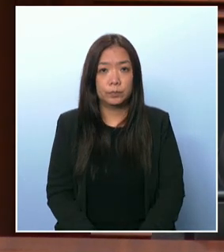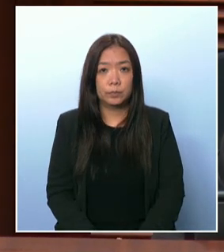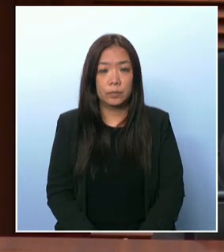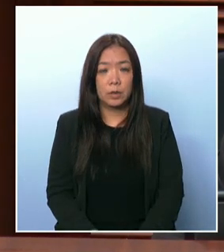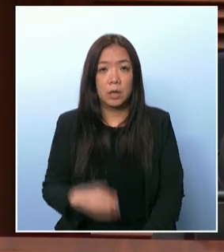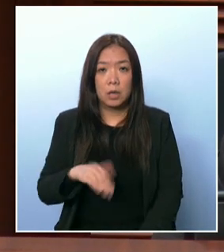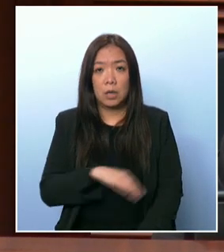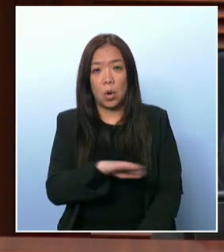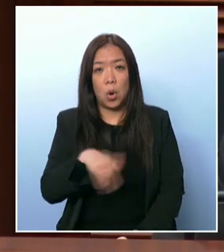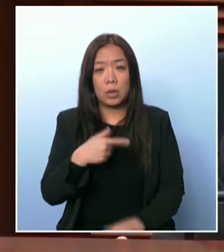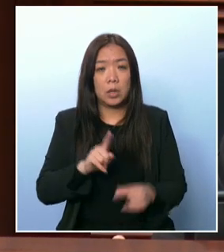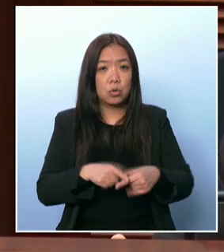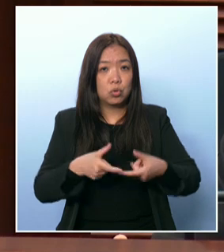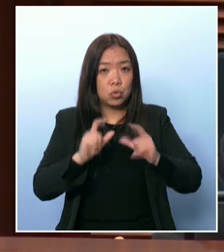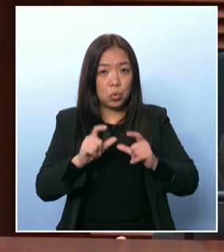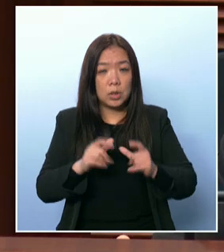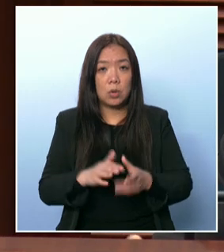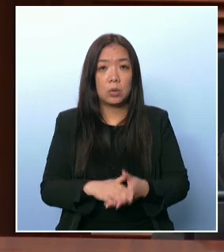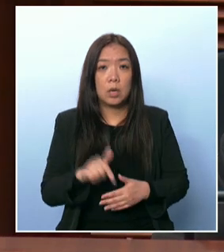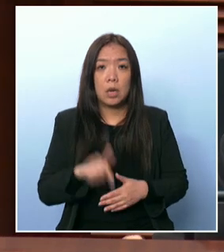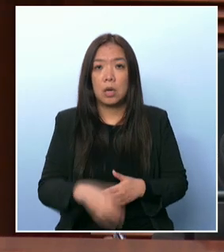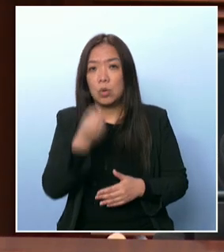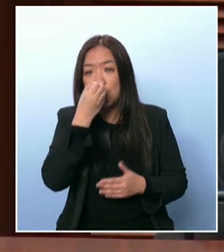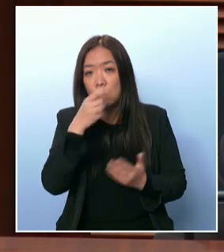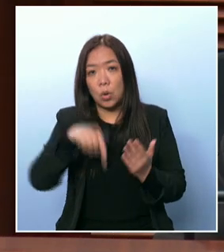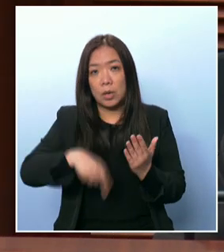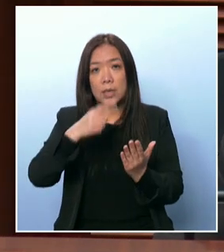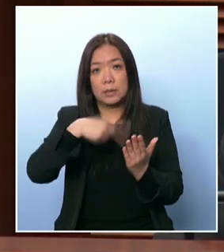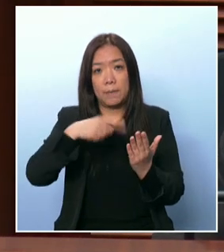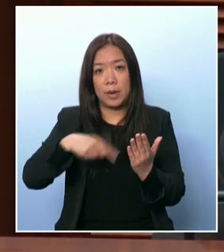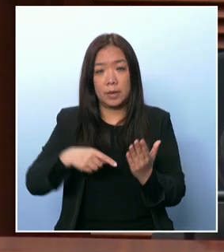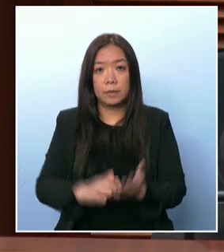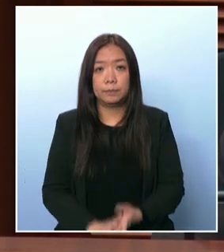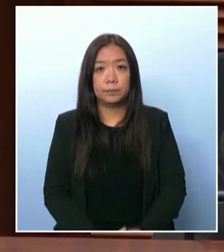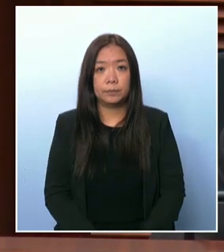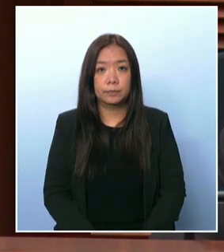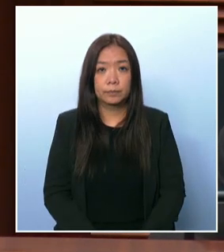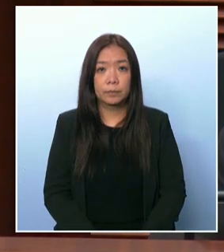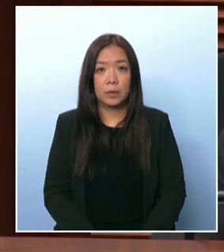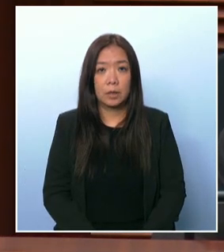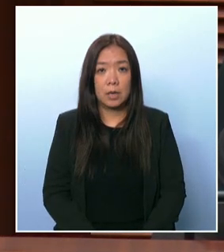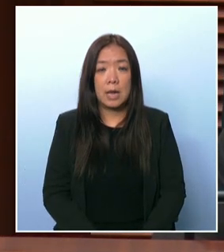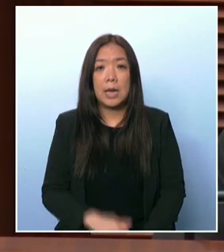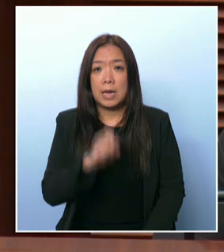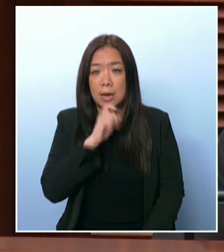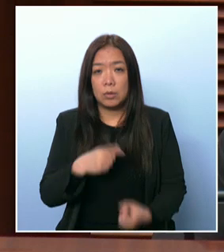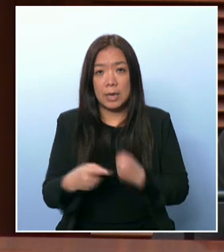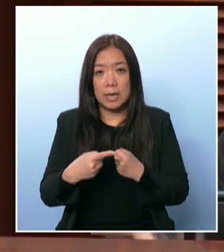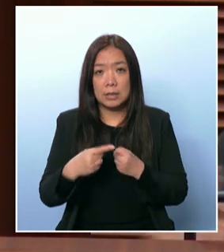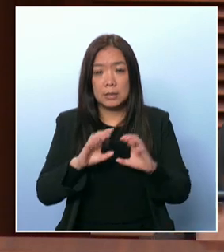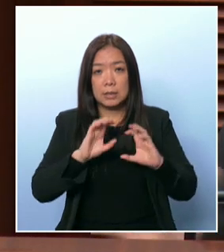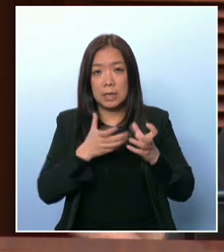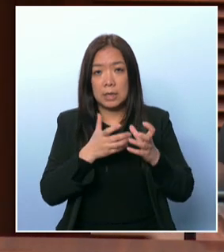country's CM products to the world. These will be mentioned in the future blueprint. Now, in Hong Kong, we